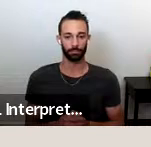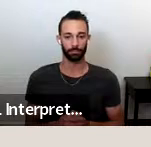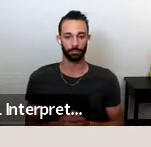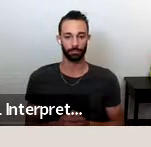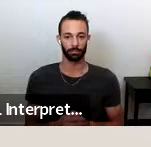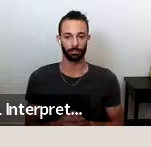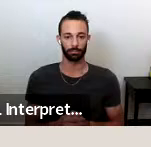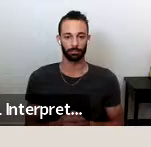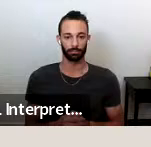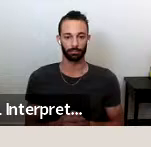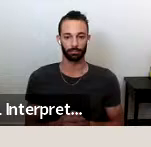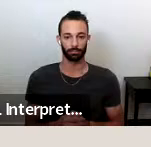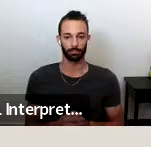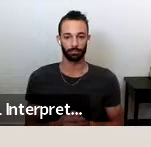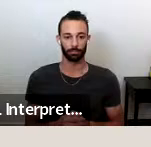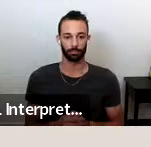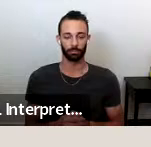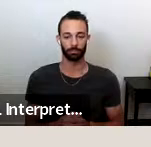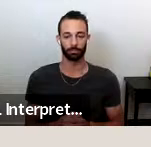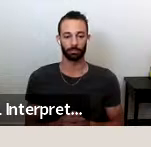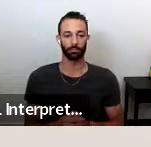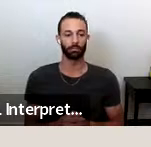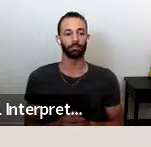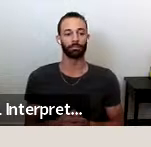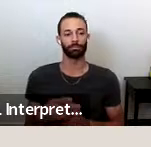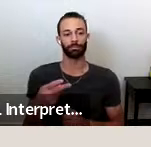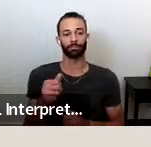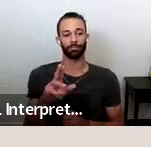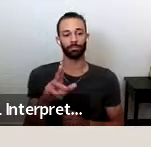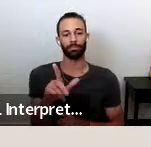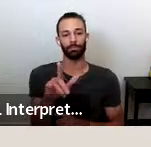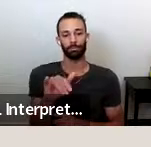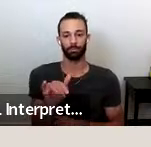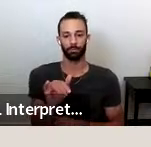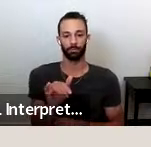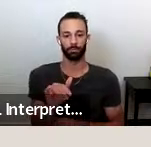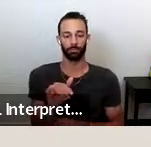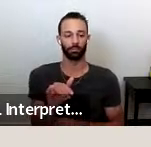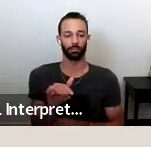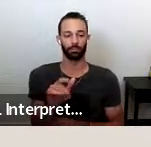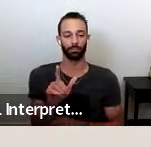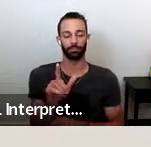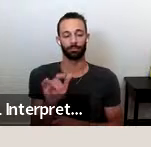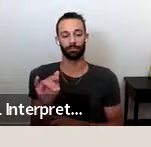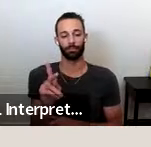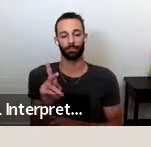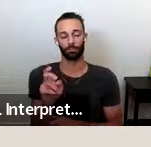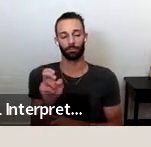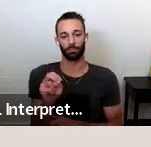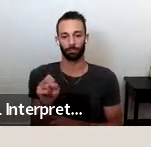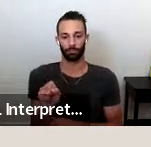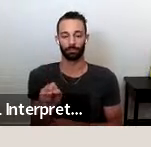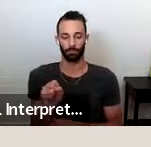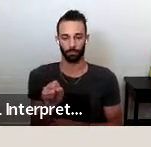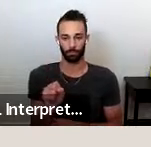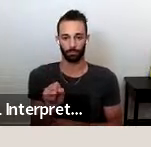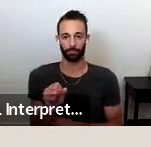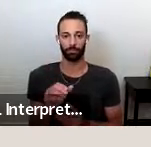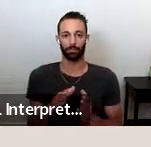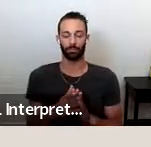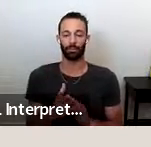Next, we're going to honor Holly Likens, who became a transgender June 25th,